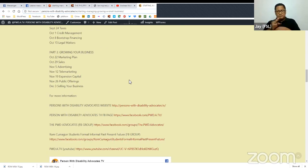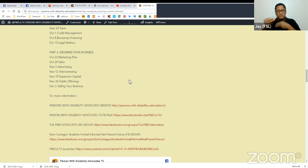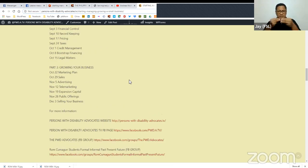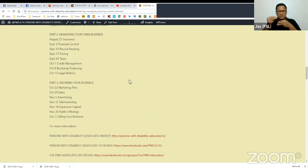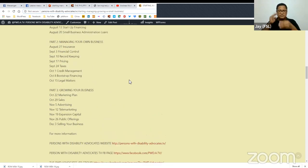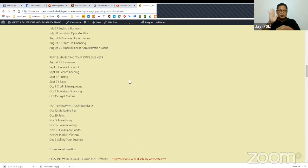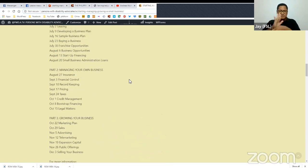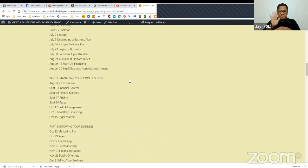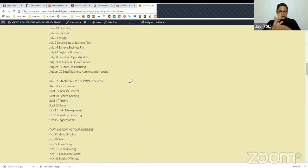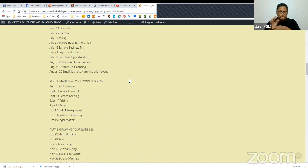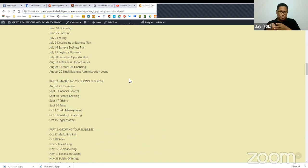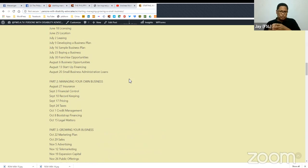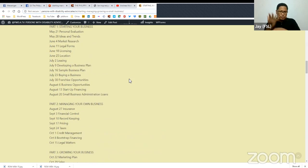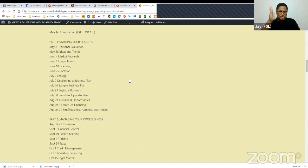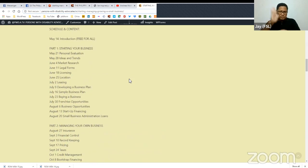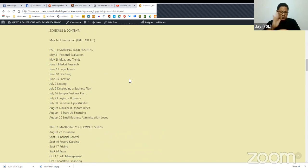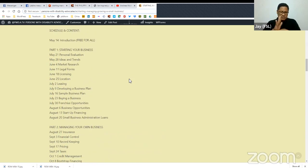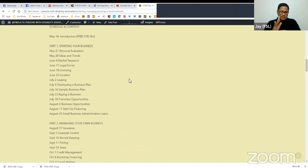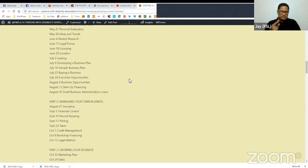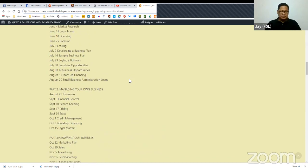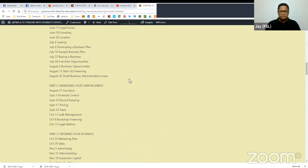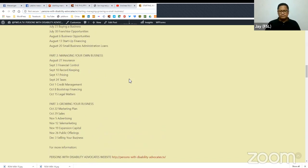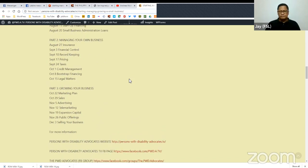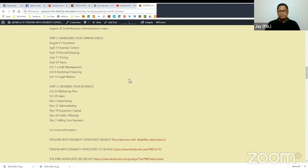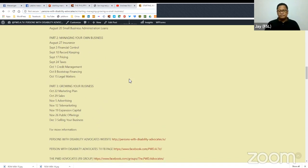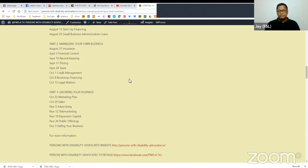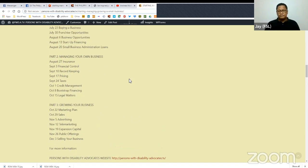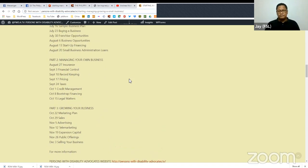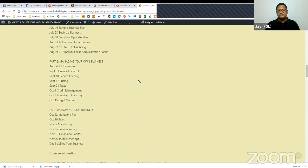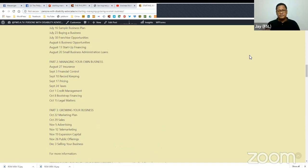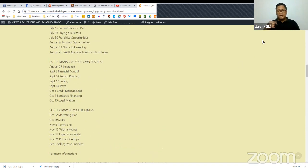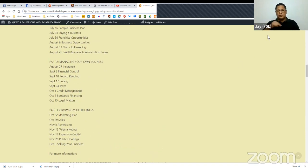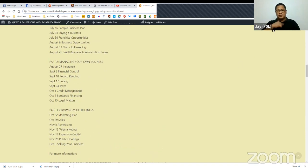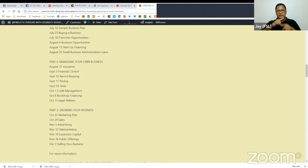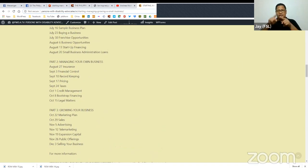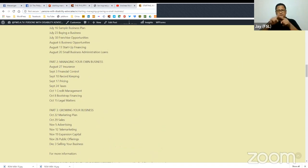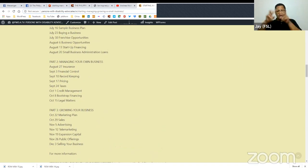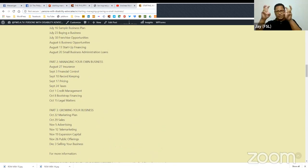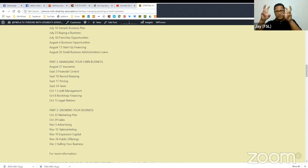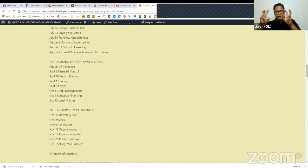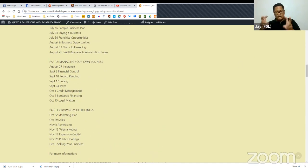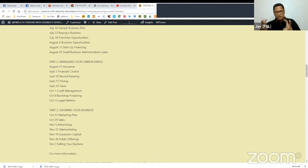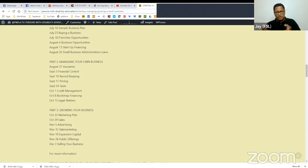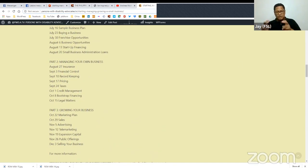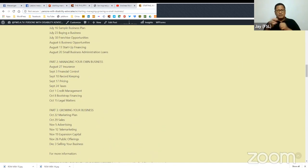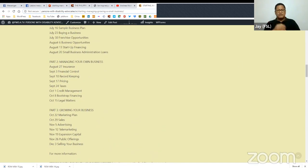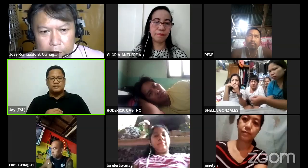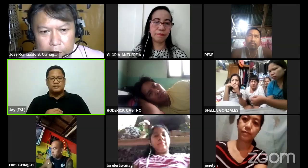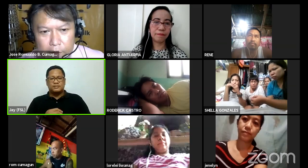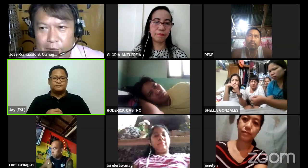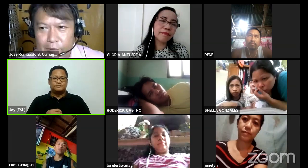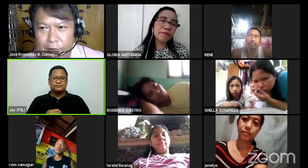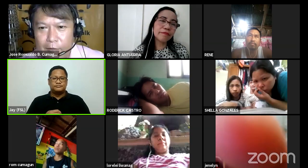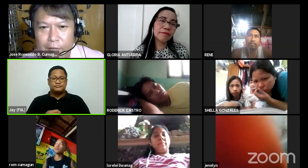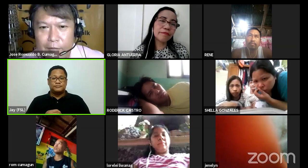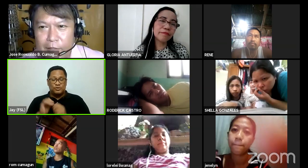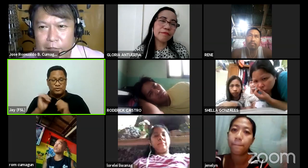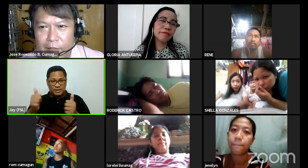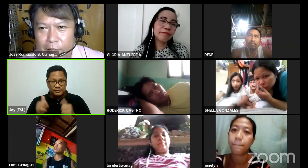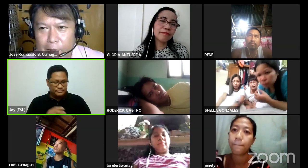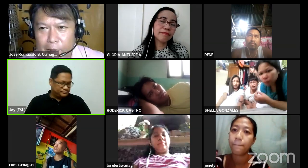business, growing your business. Yan ang mga different topics natin hanggang December 3. Okay,